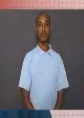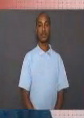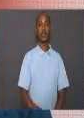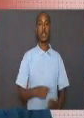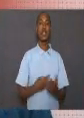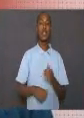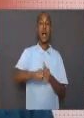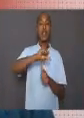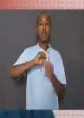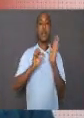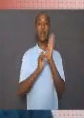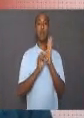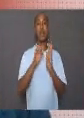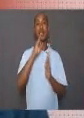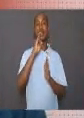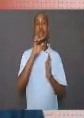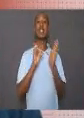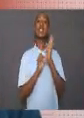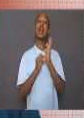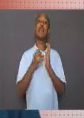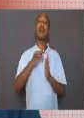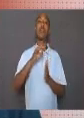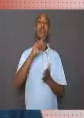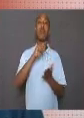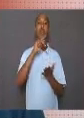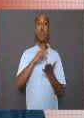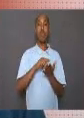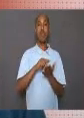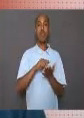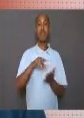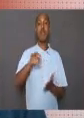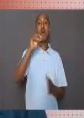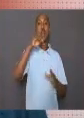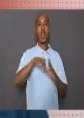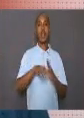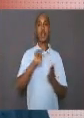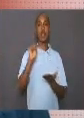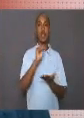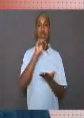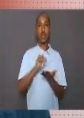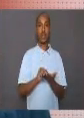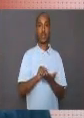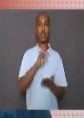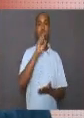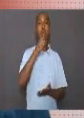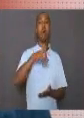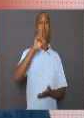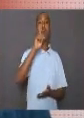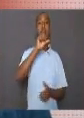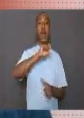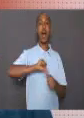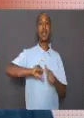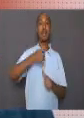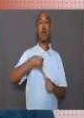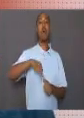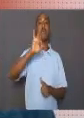The atomic number is the number of protons found in the nucleus of one atom of an